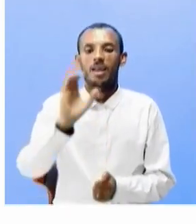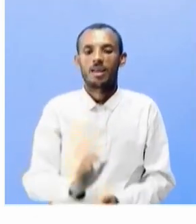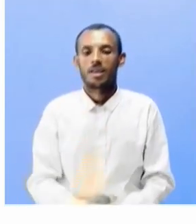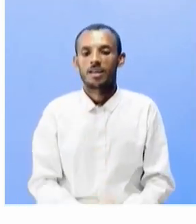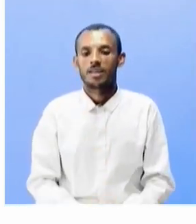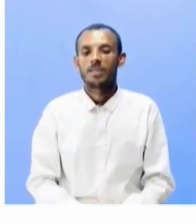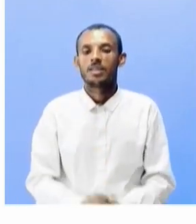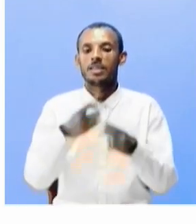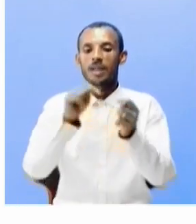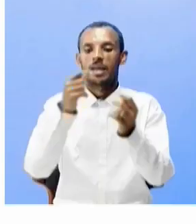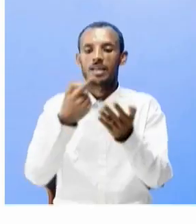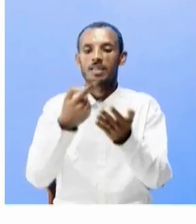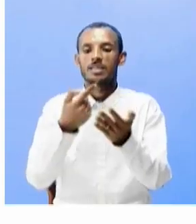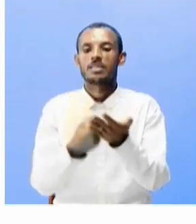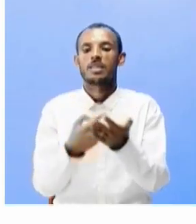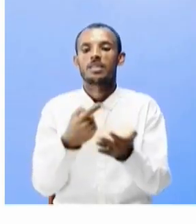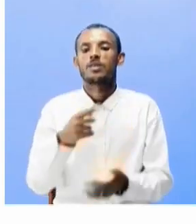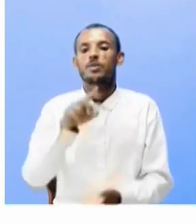Try this one.